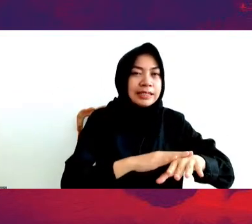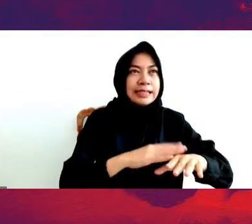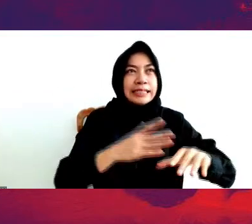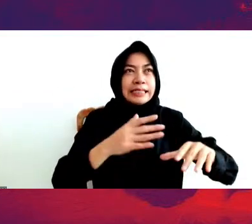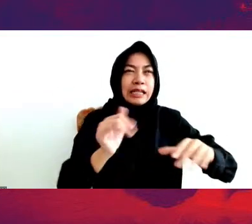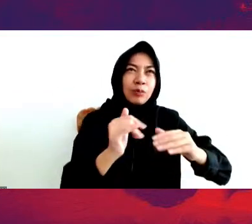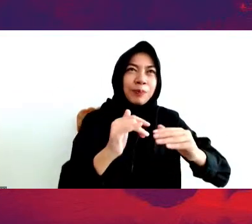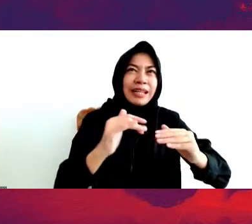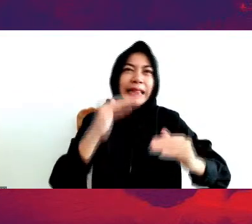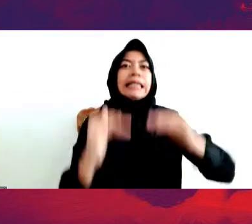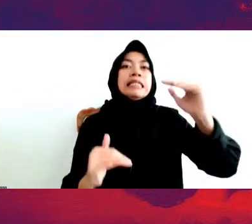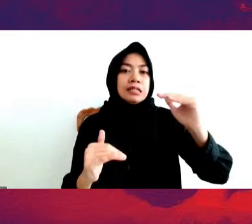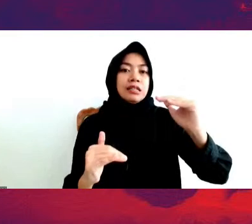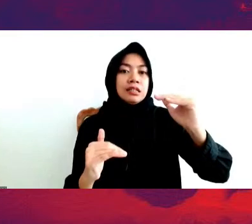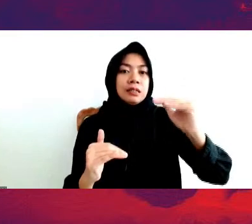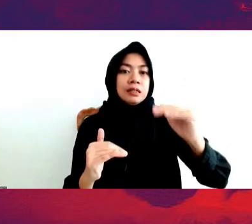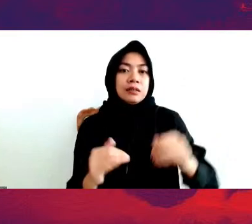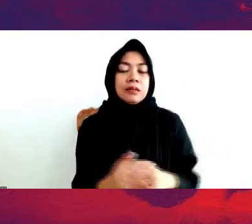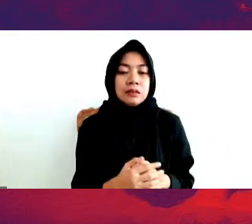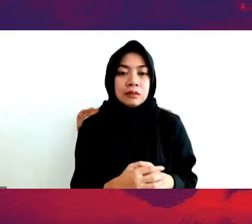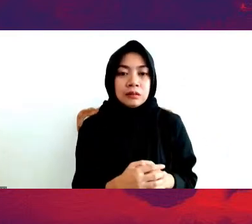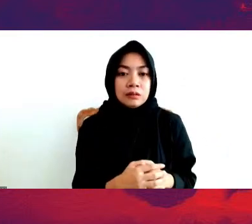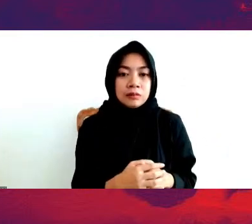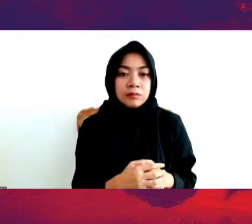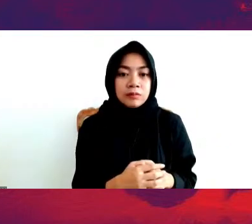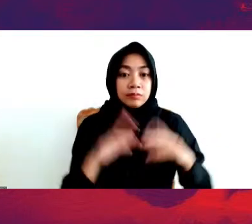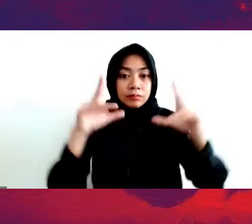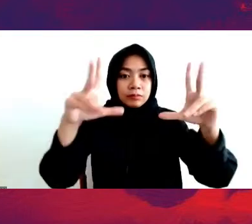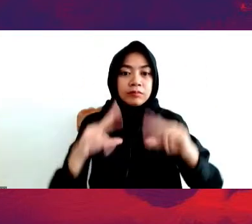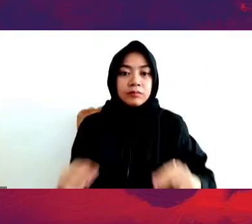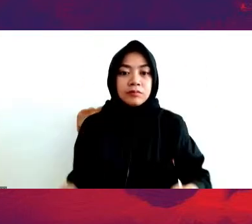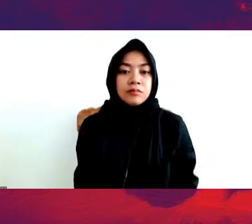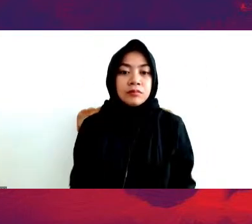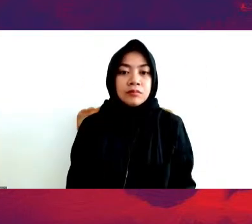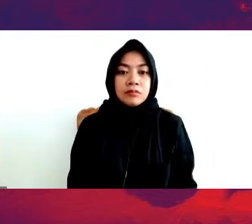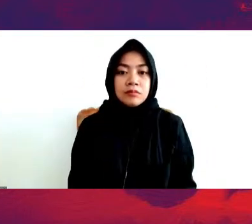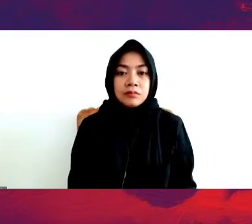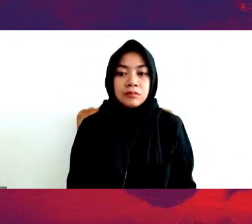the other subgroups. Next slide, please.